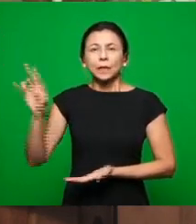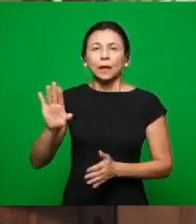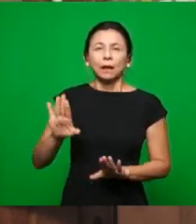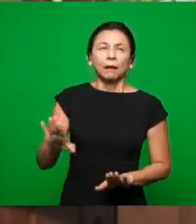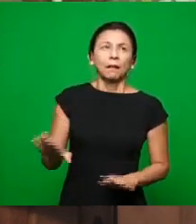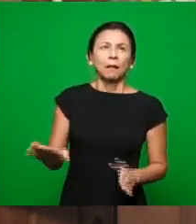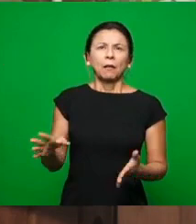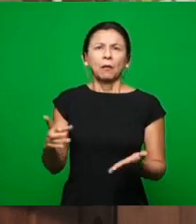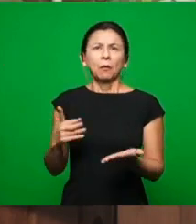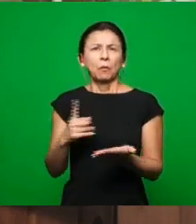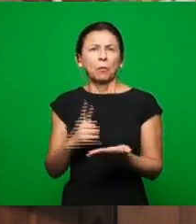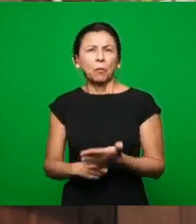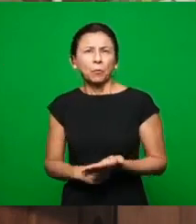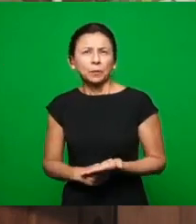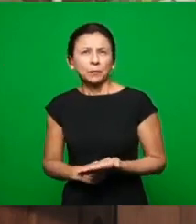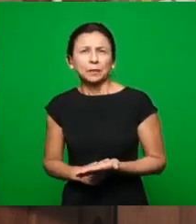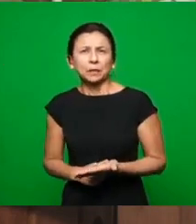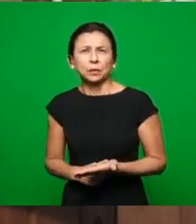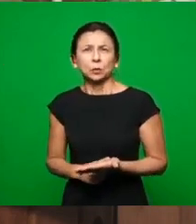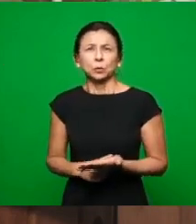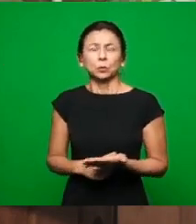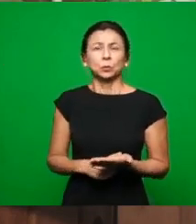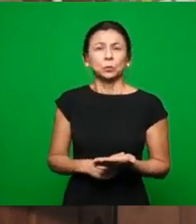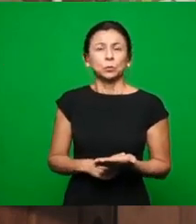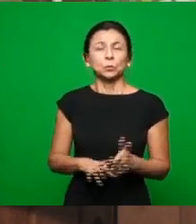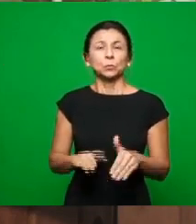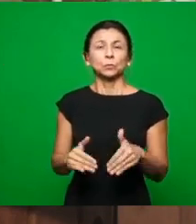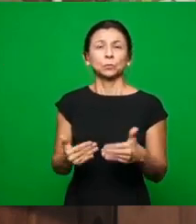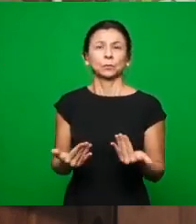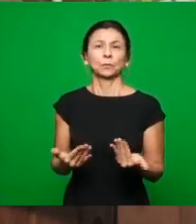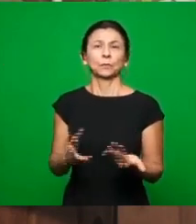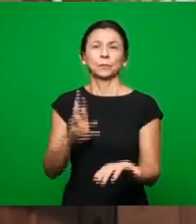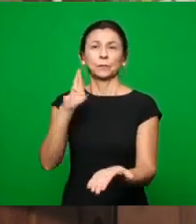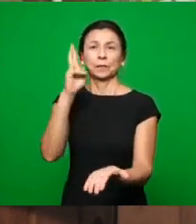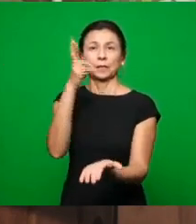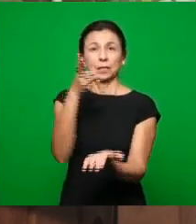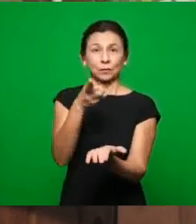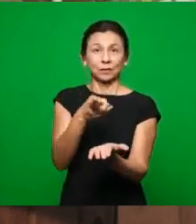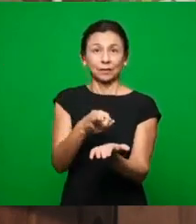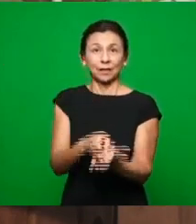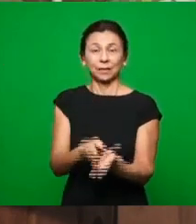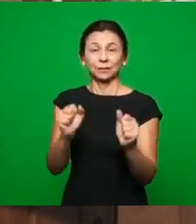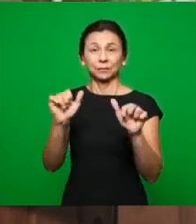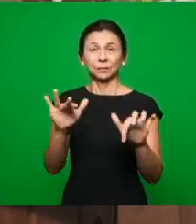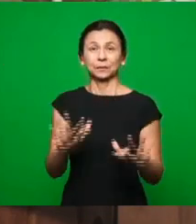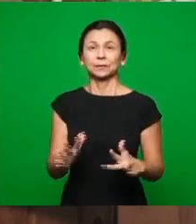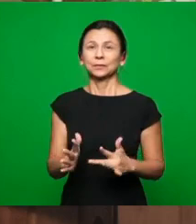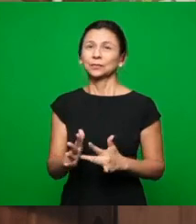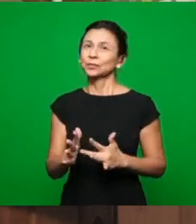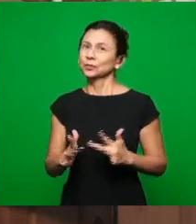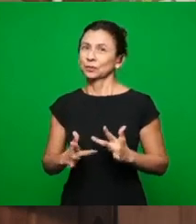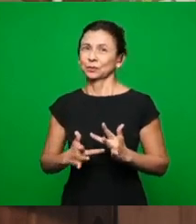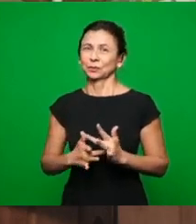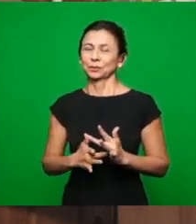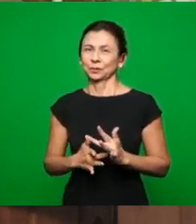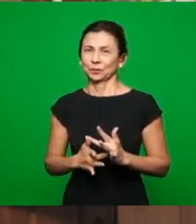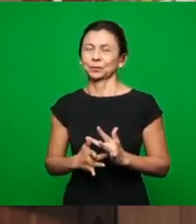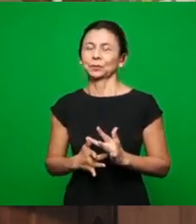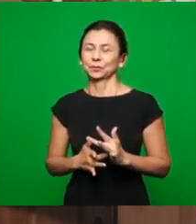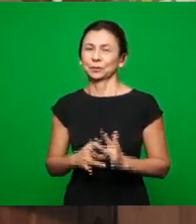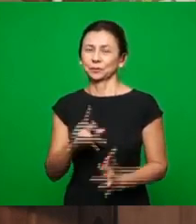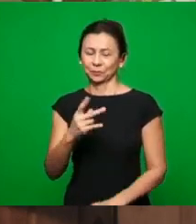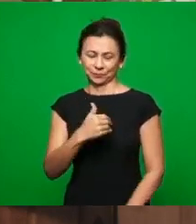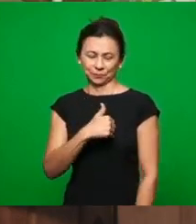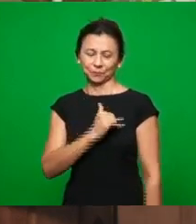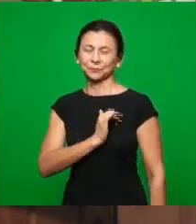which is not a commitment unilateral, but it is the result of the blessing of Jesus in